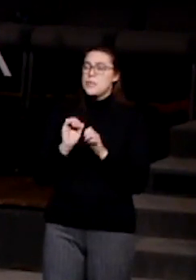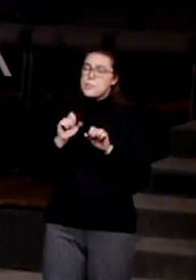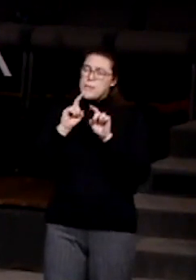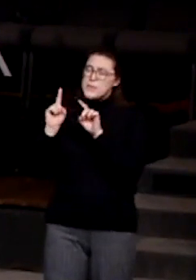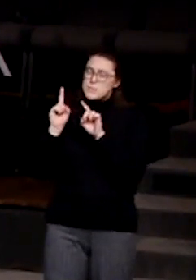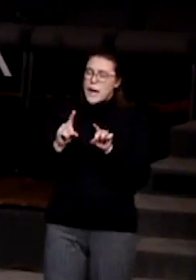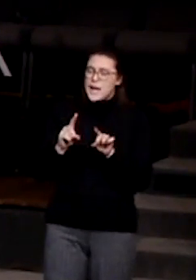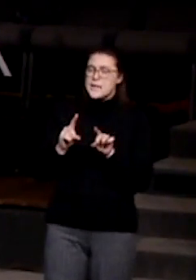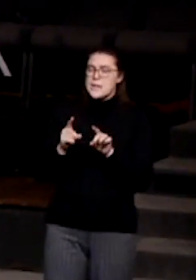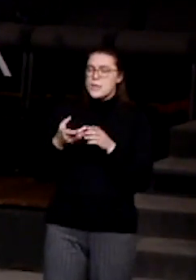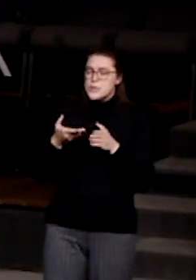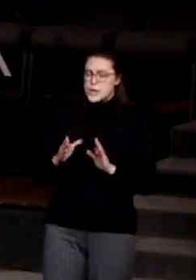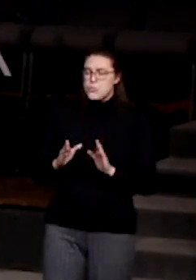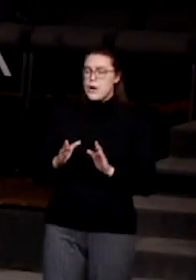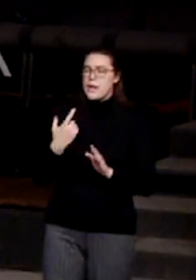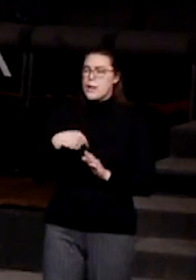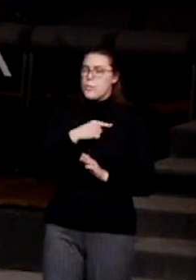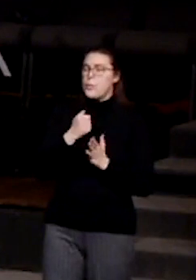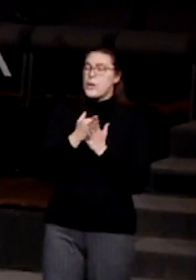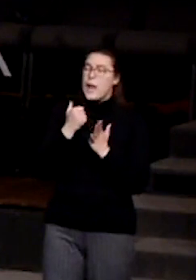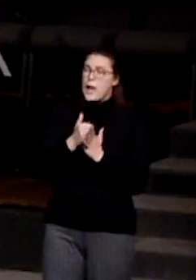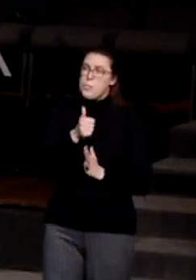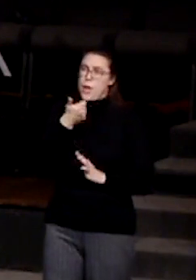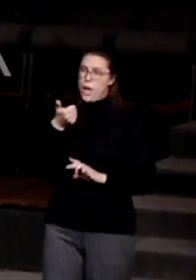in such a way that we would help others